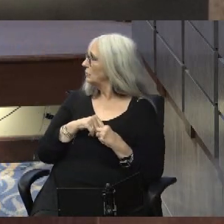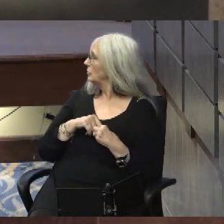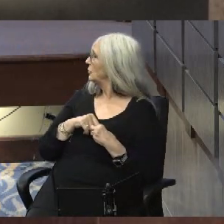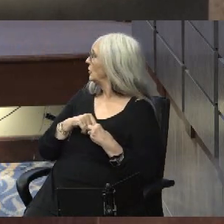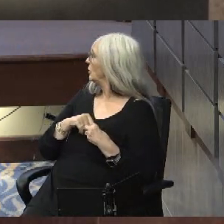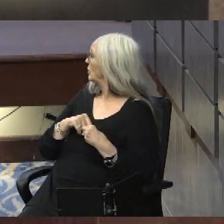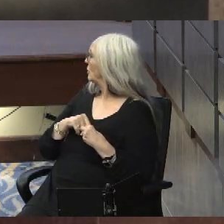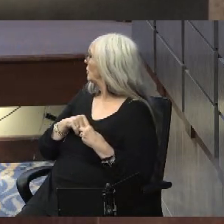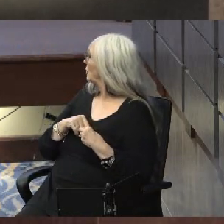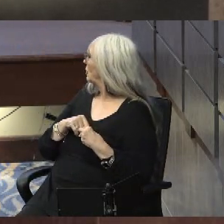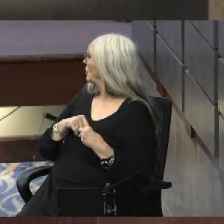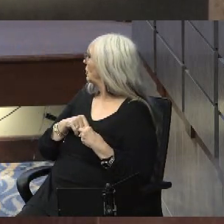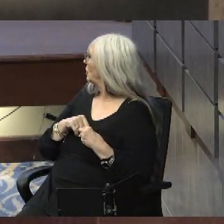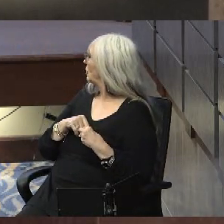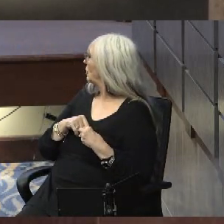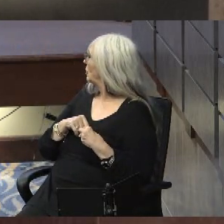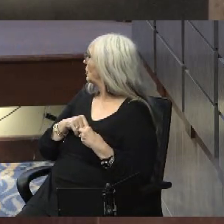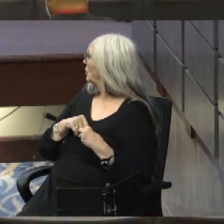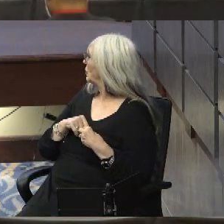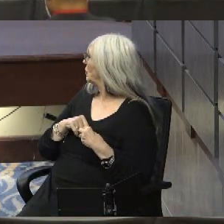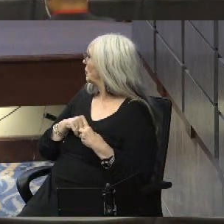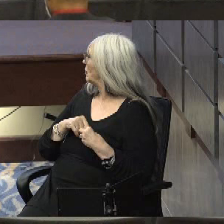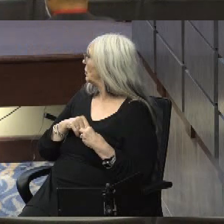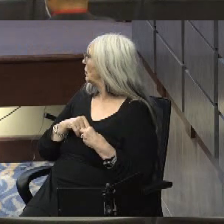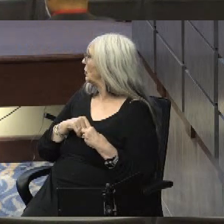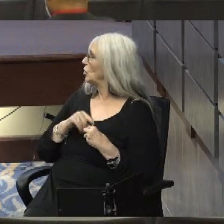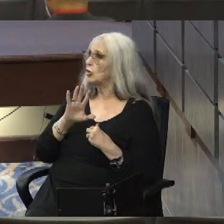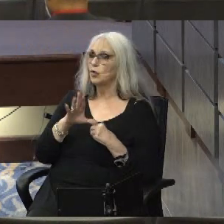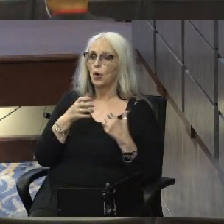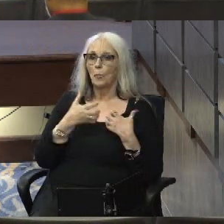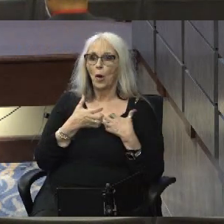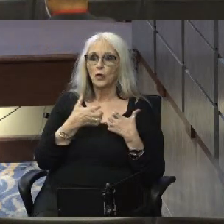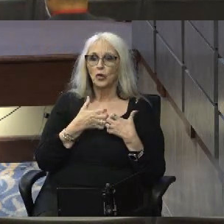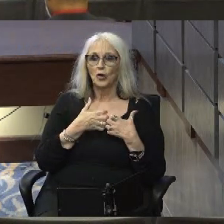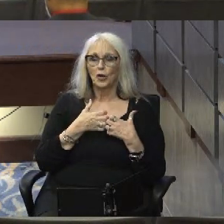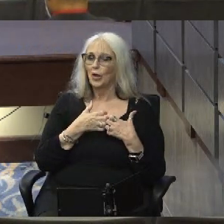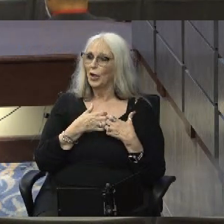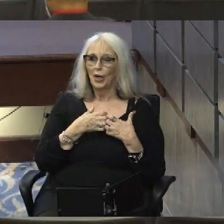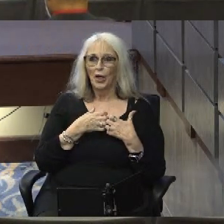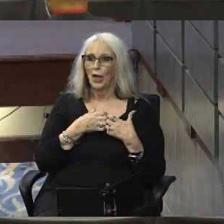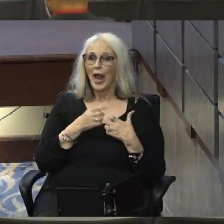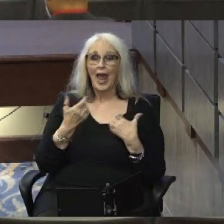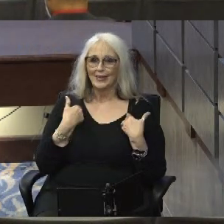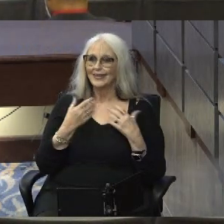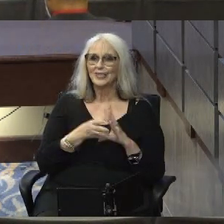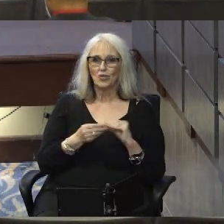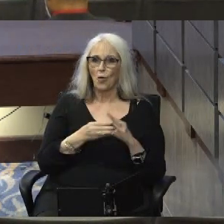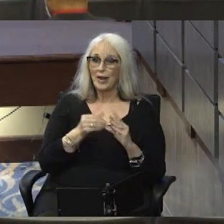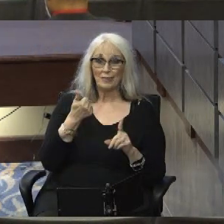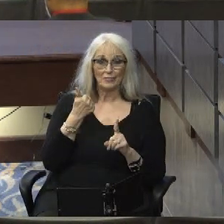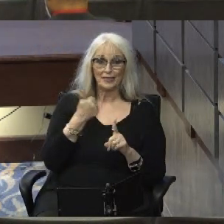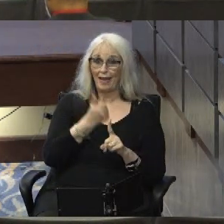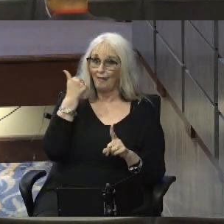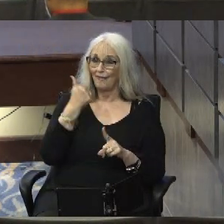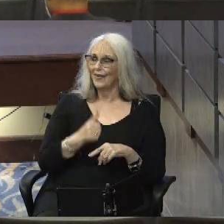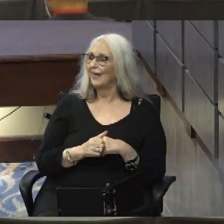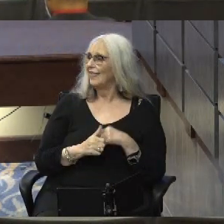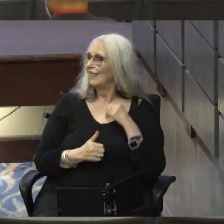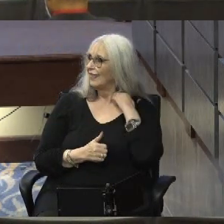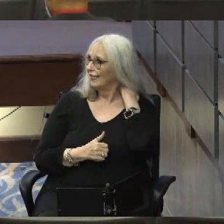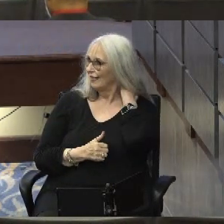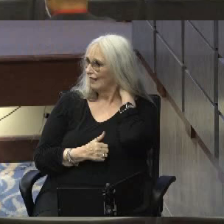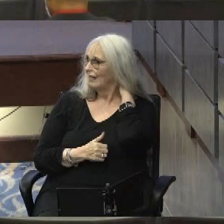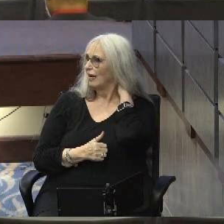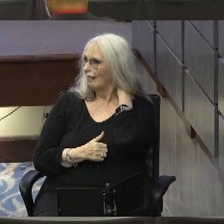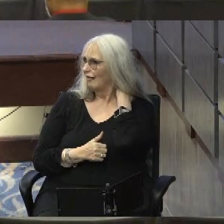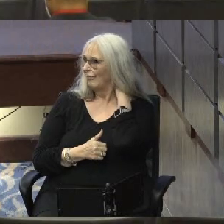I'm sorry. Beat. Your partner, Beat. I was Oh, like, Bayat. that's got a story, and I really want to hear that. It's pronounced Bea.